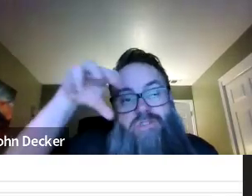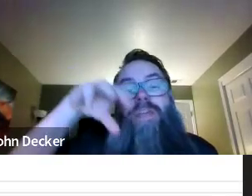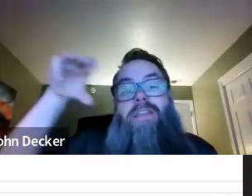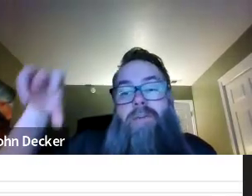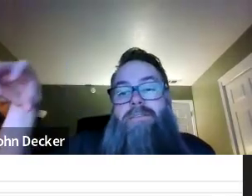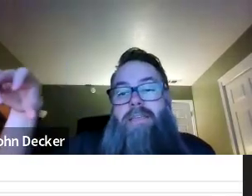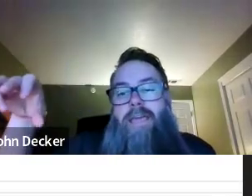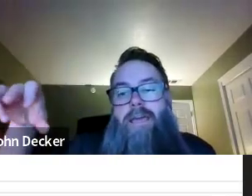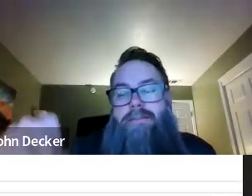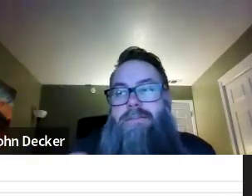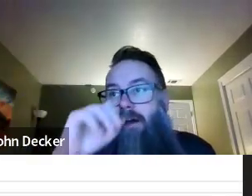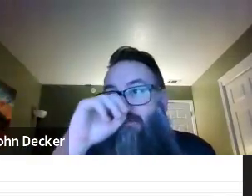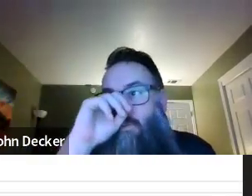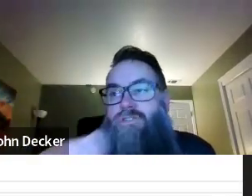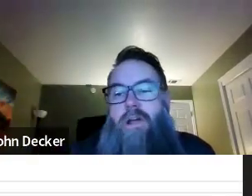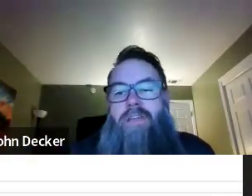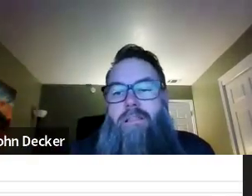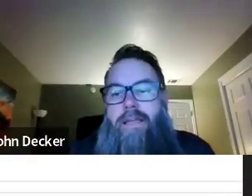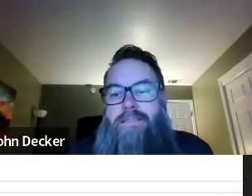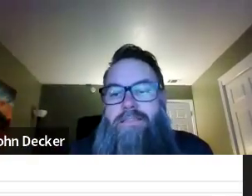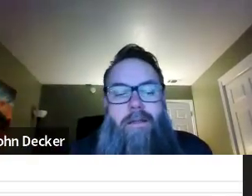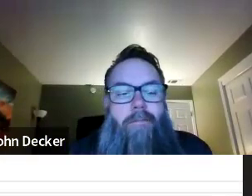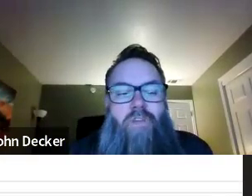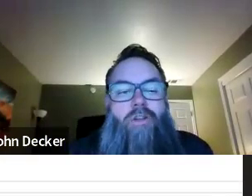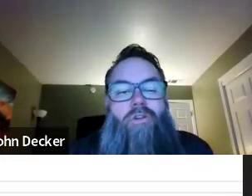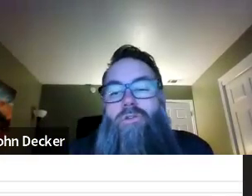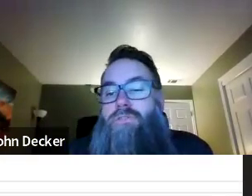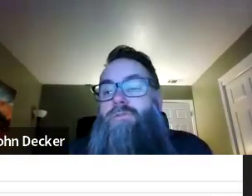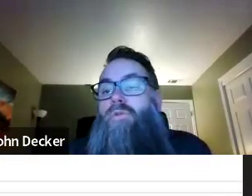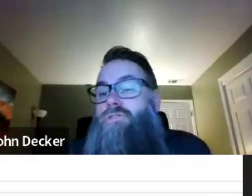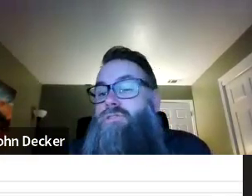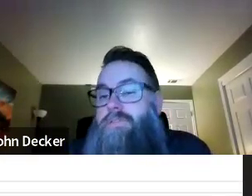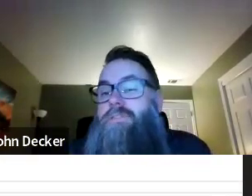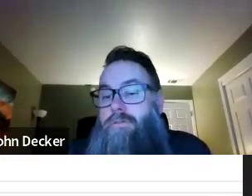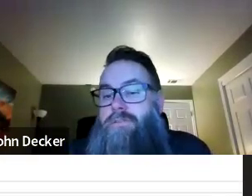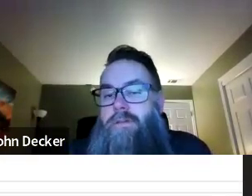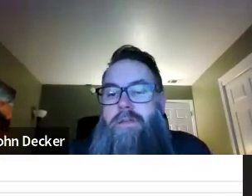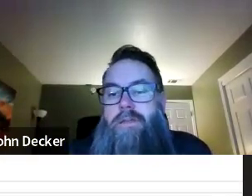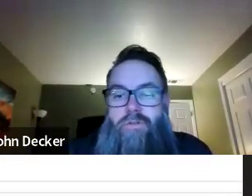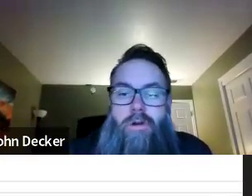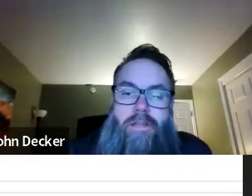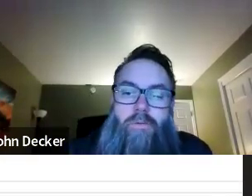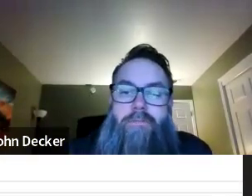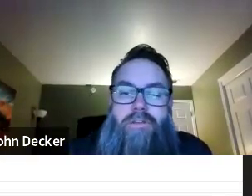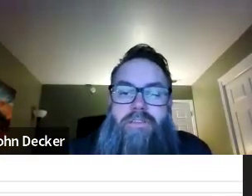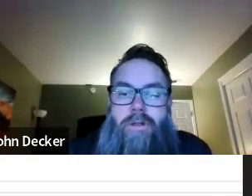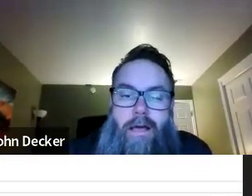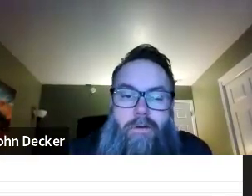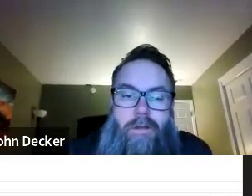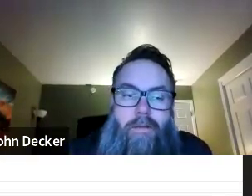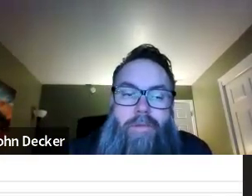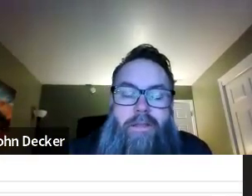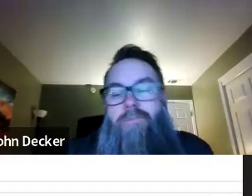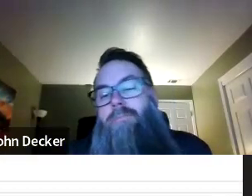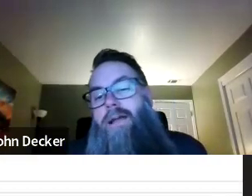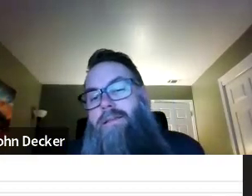the between events and when driving clients under those 4 service codes. Historically,